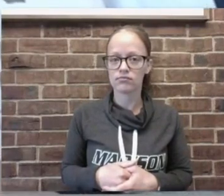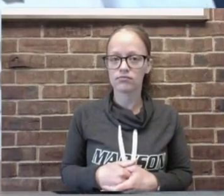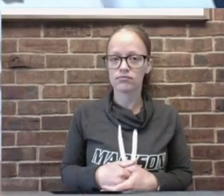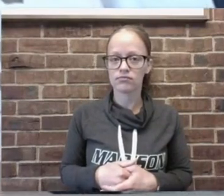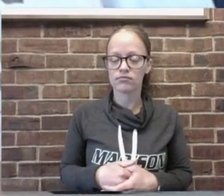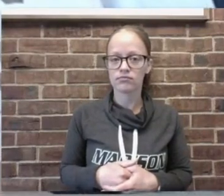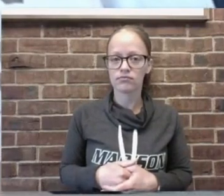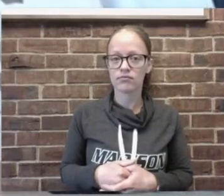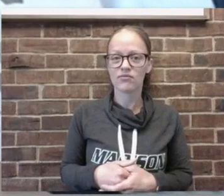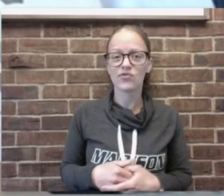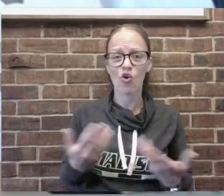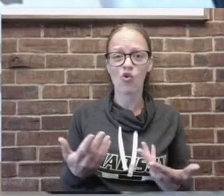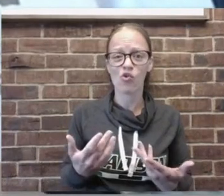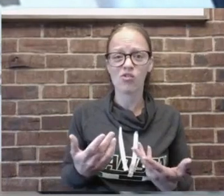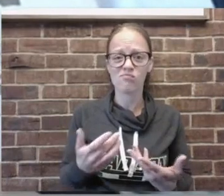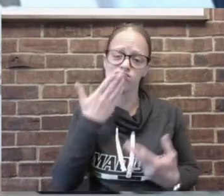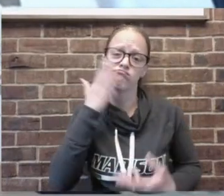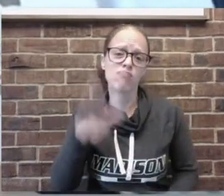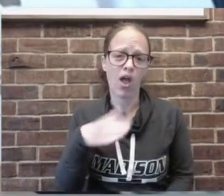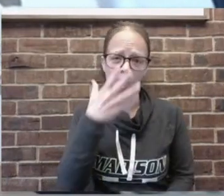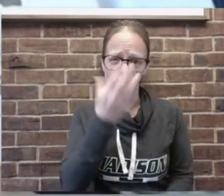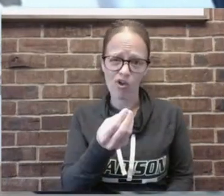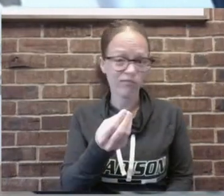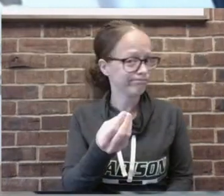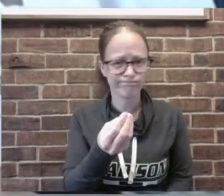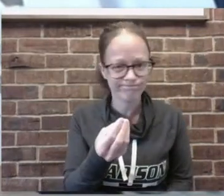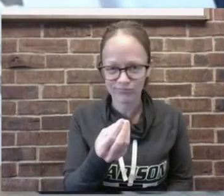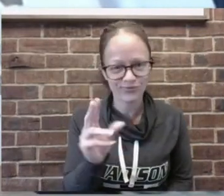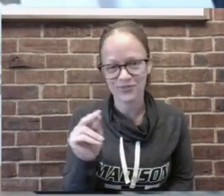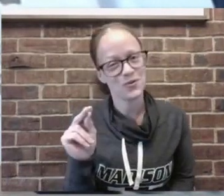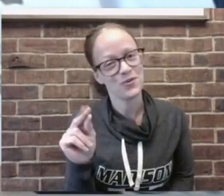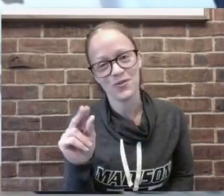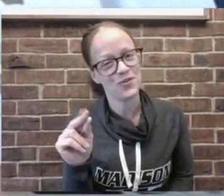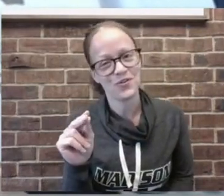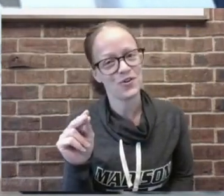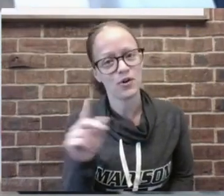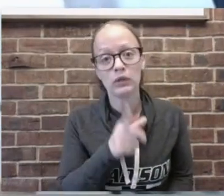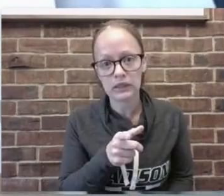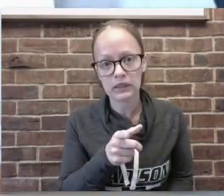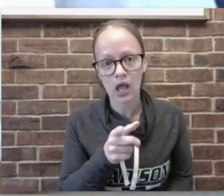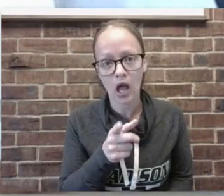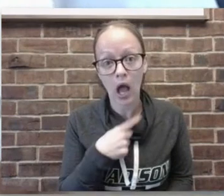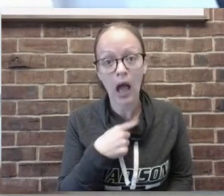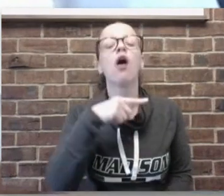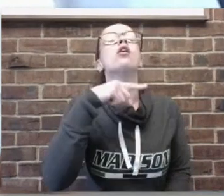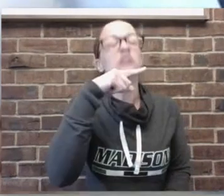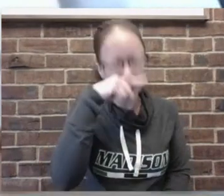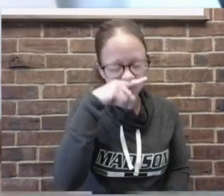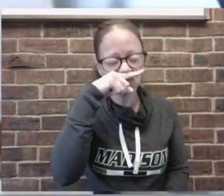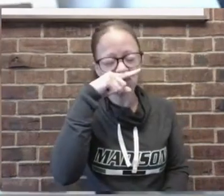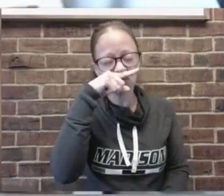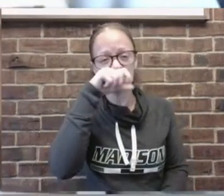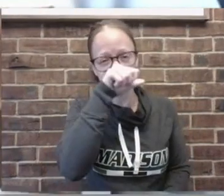was saying the whole big bad wolf thing is all wrong the real story is about a sneeze and a cup of sugar this